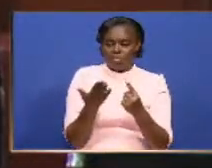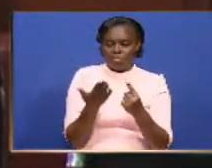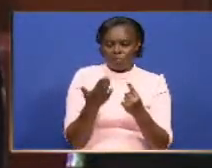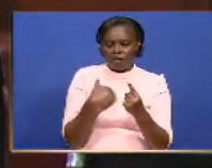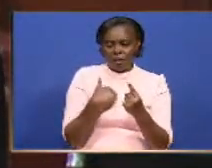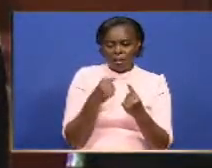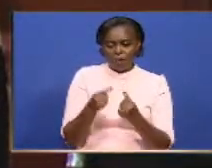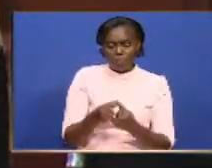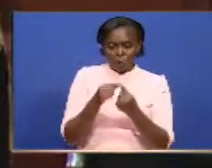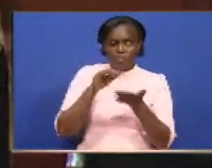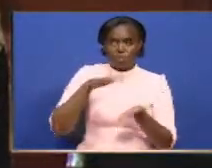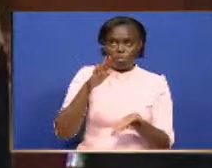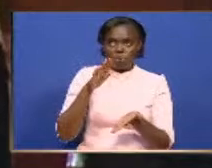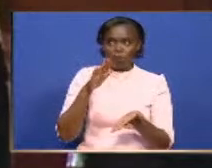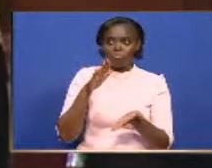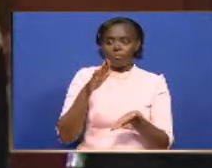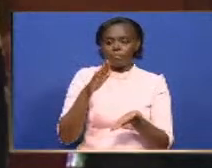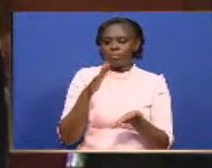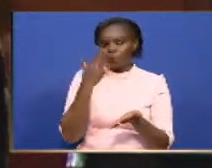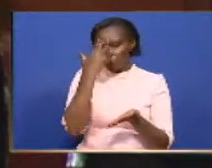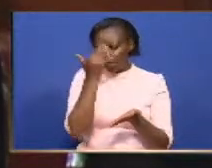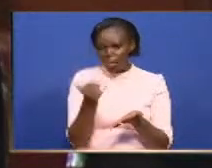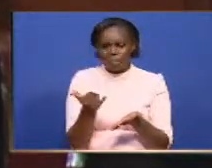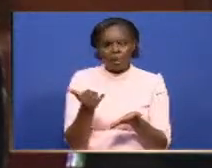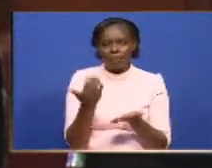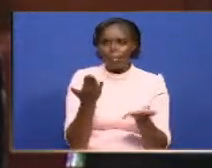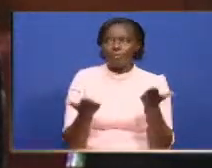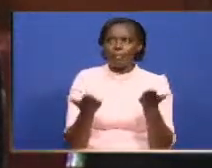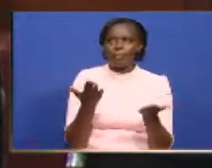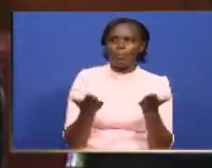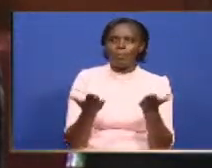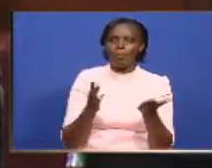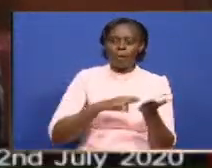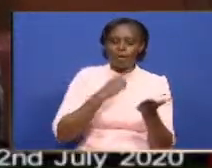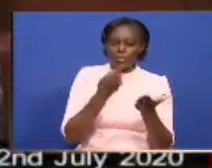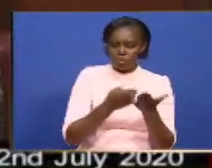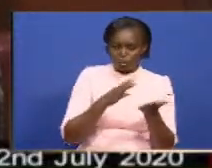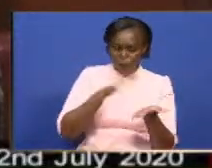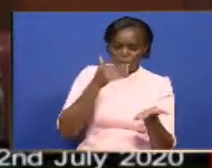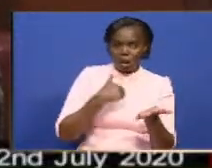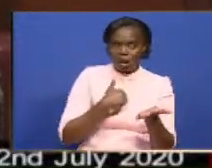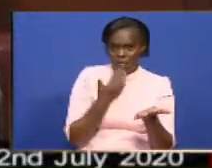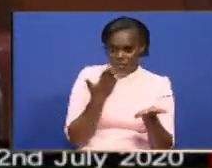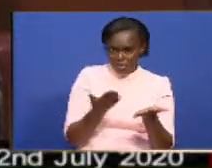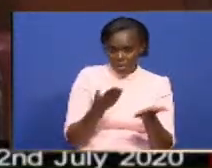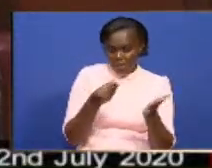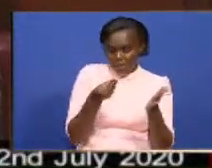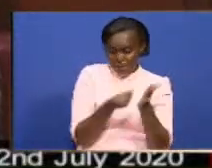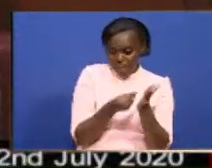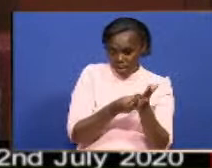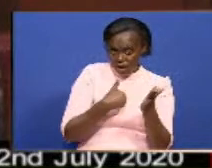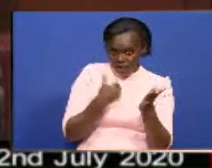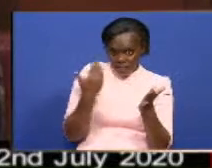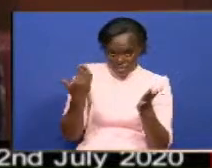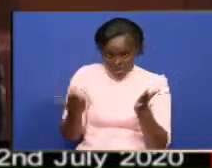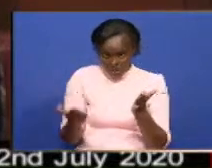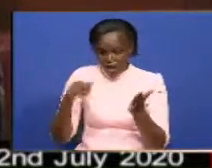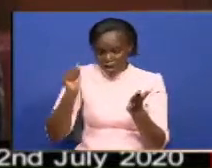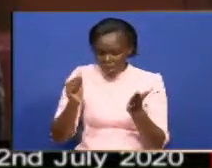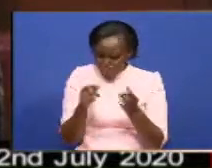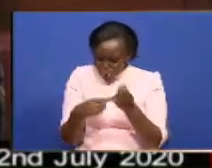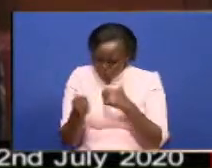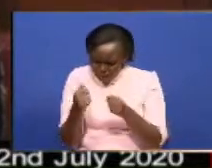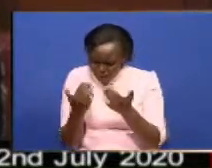have more privileges, it's because maybe they have more resources in terms of money. They're able to